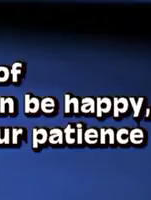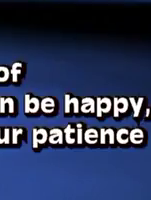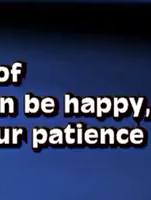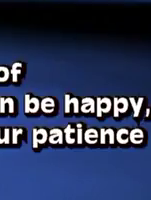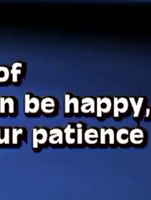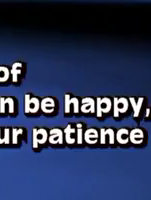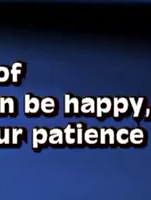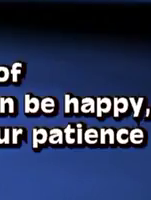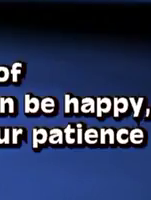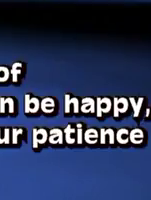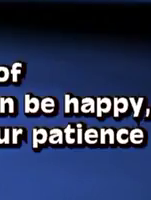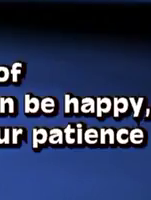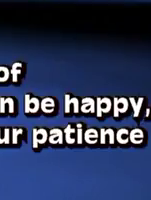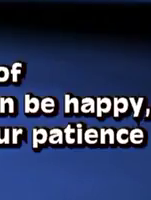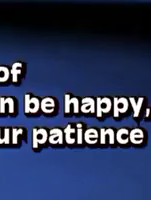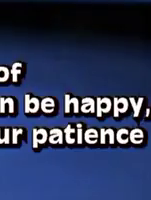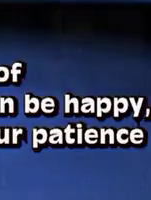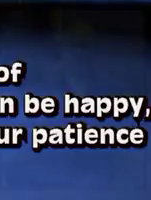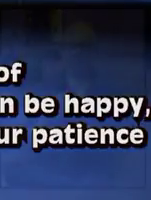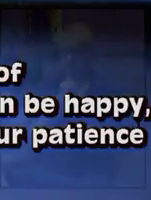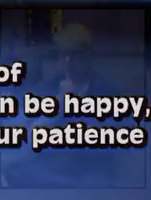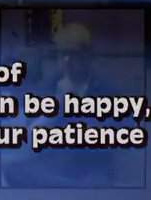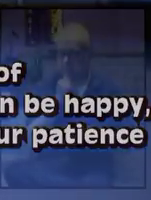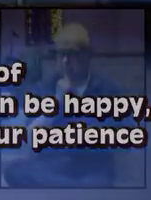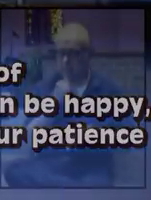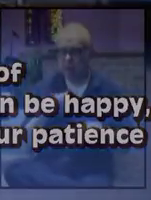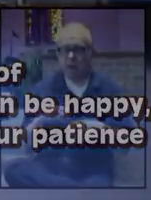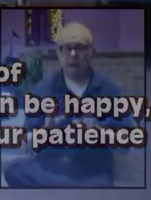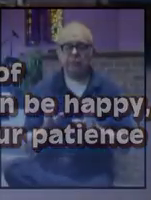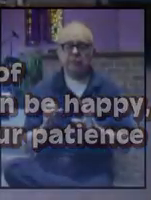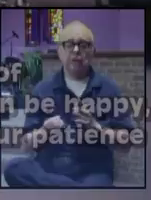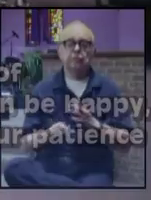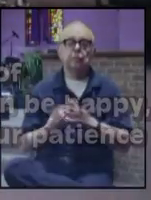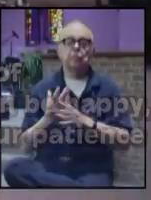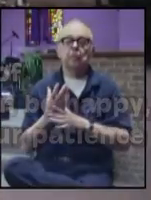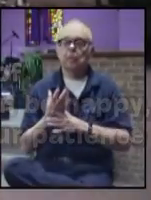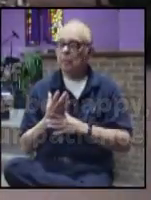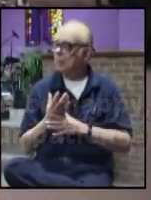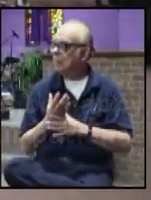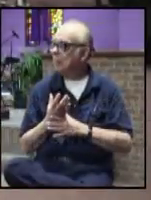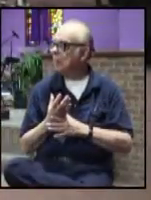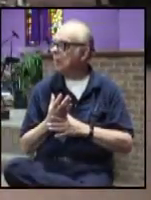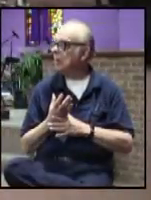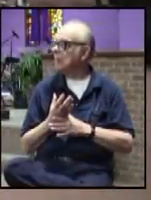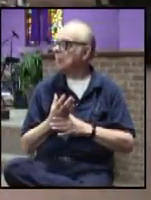is rough, your patience has a chance to grow.